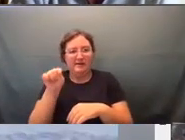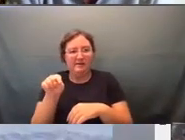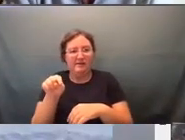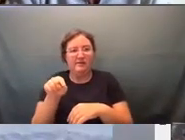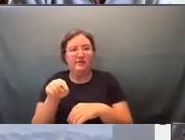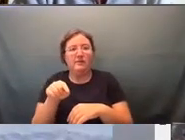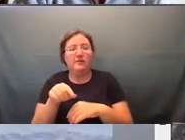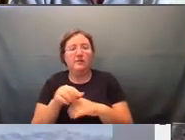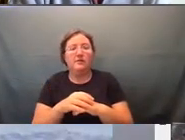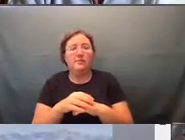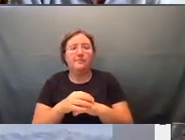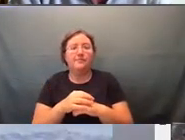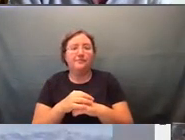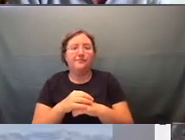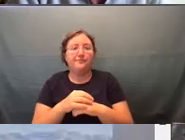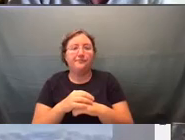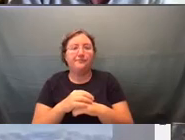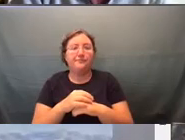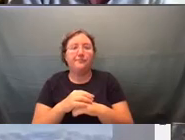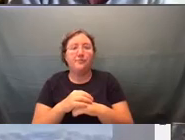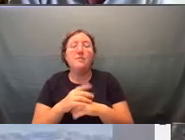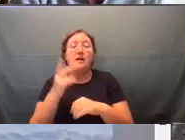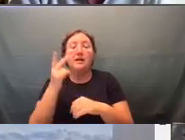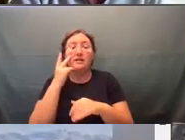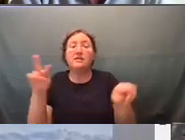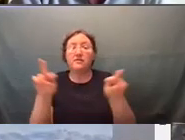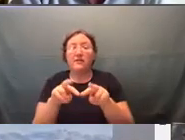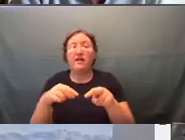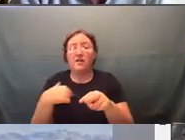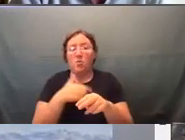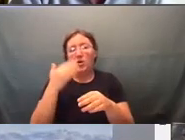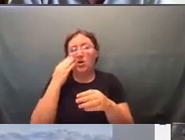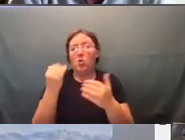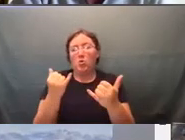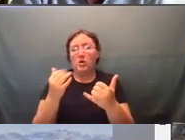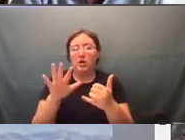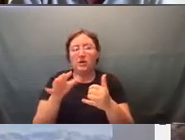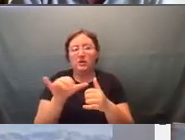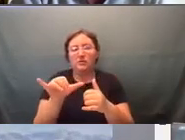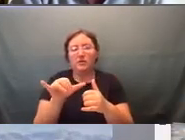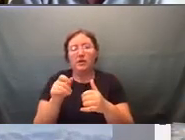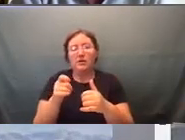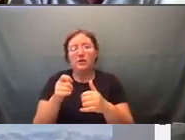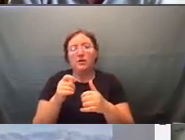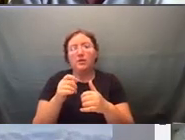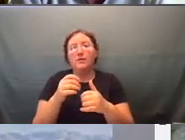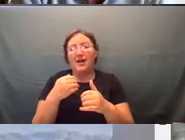picture with it right there. To the valley that we almost know today, sans a little bit of lake